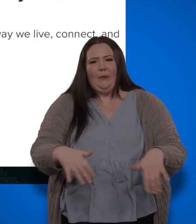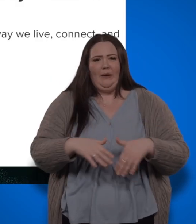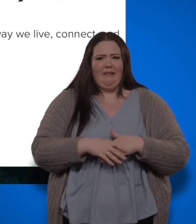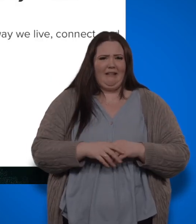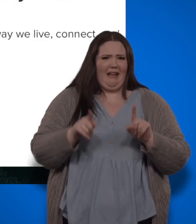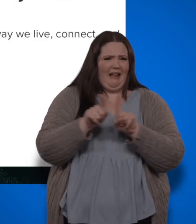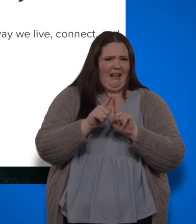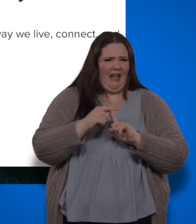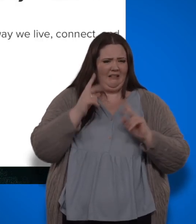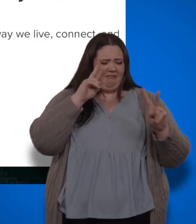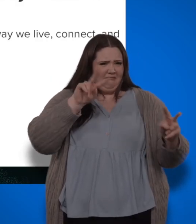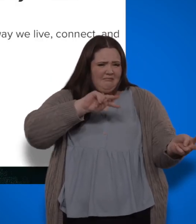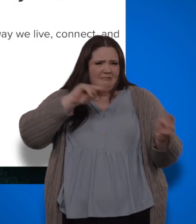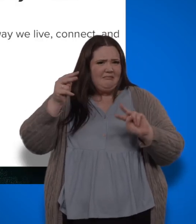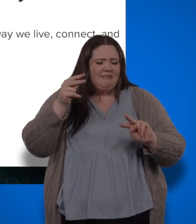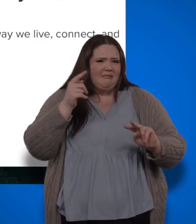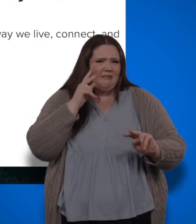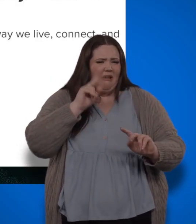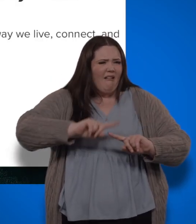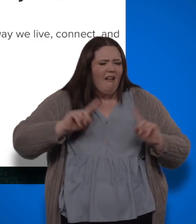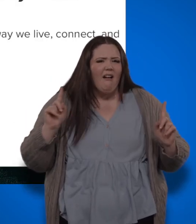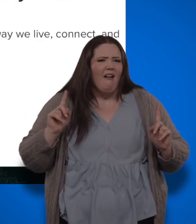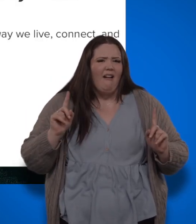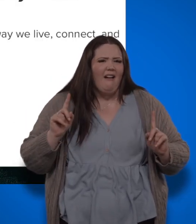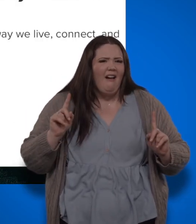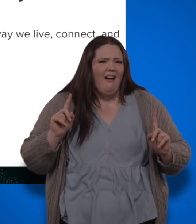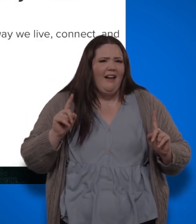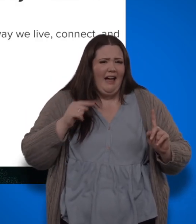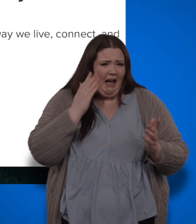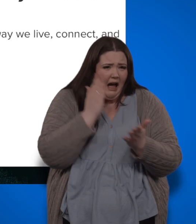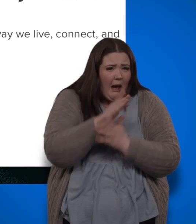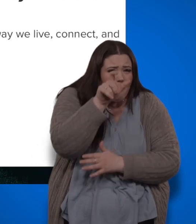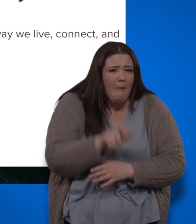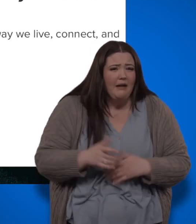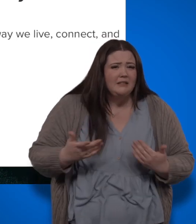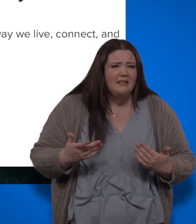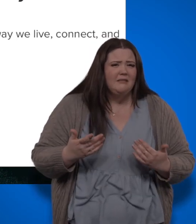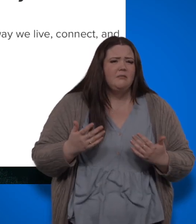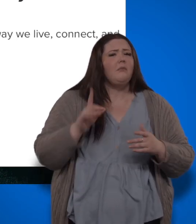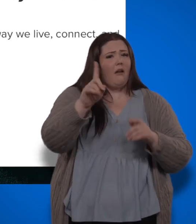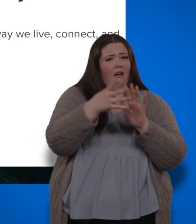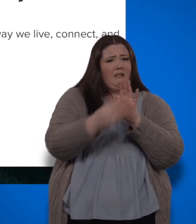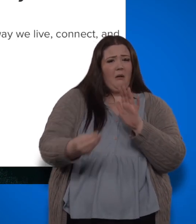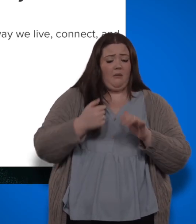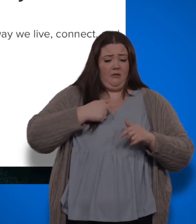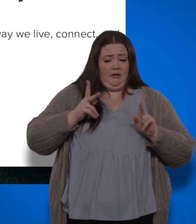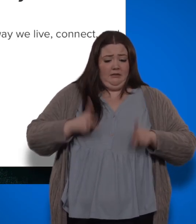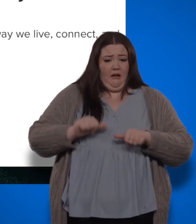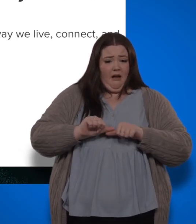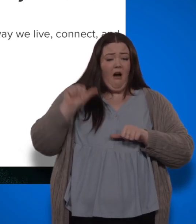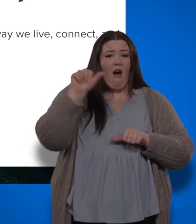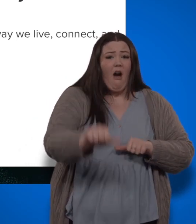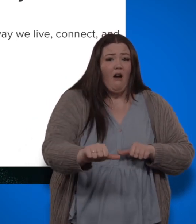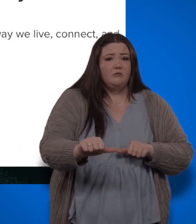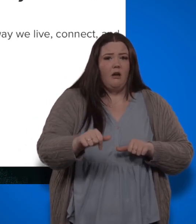I die, the algorithm can continue to function as my simulacrum. You can talk